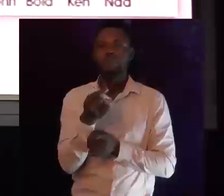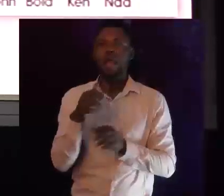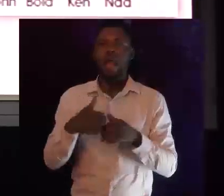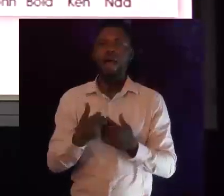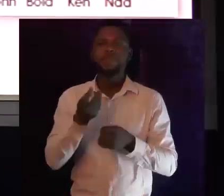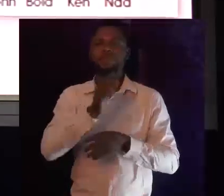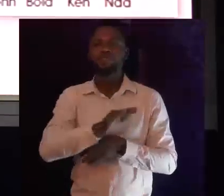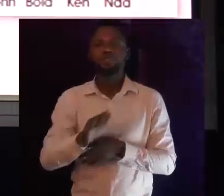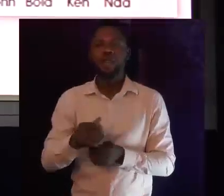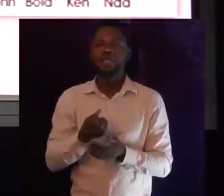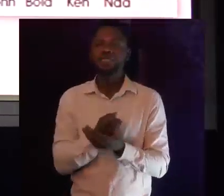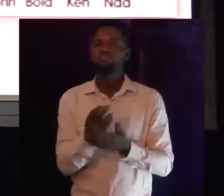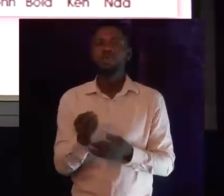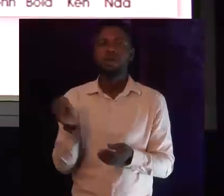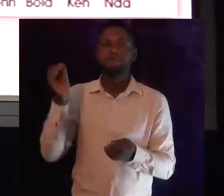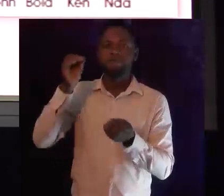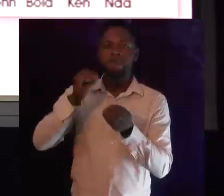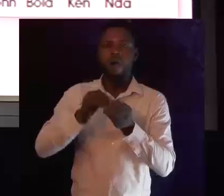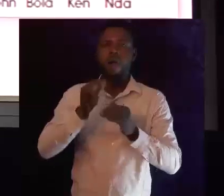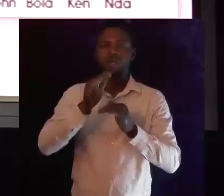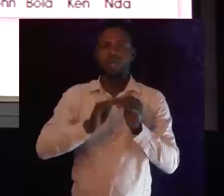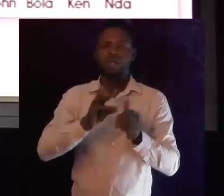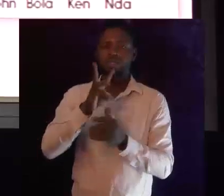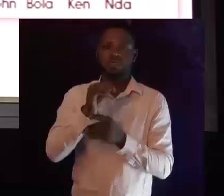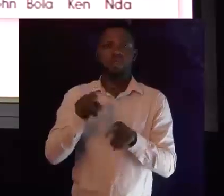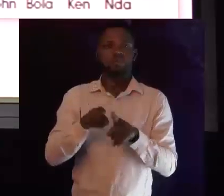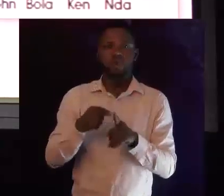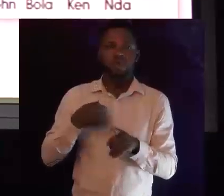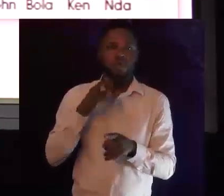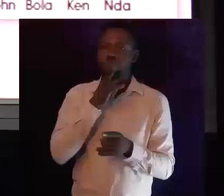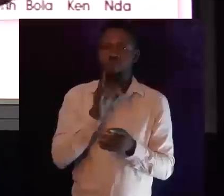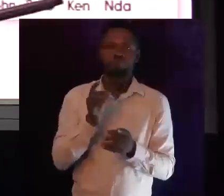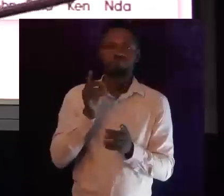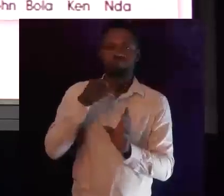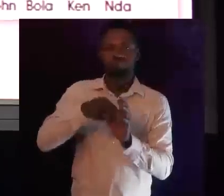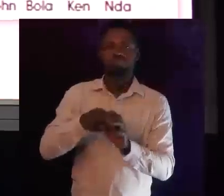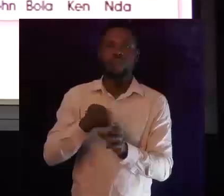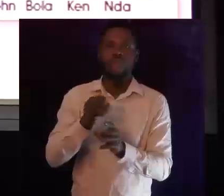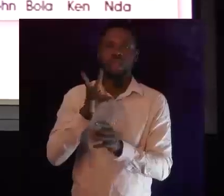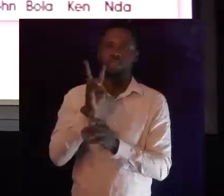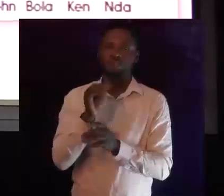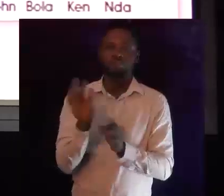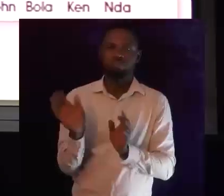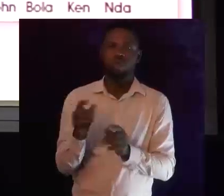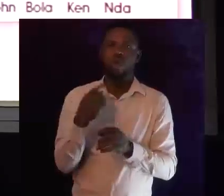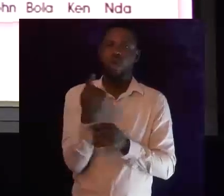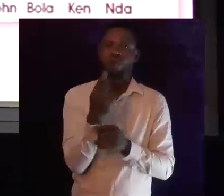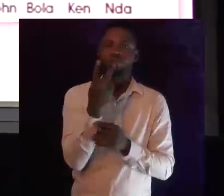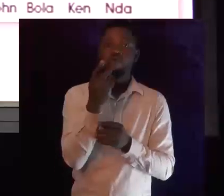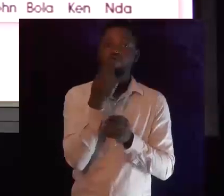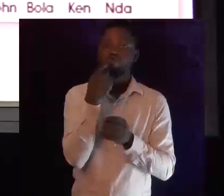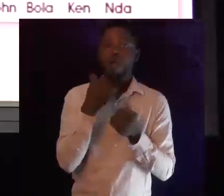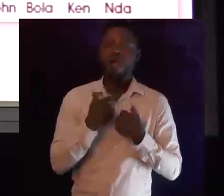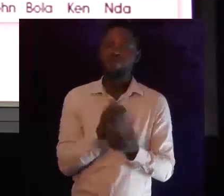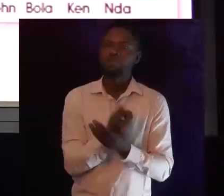says, how many children spent more than 60? So we will not take this and that spent exactly 16 naira. So we only took